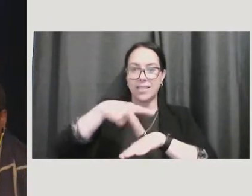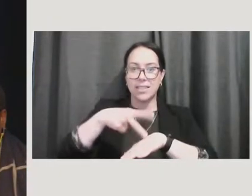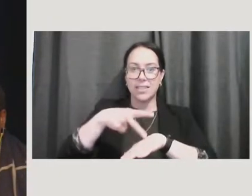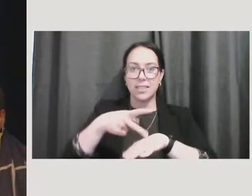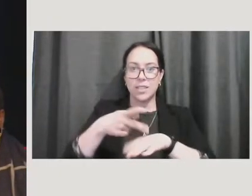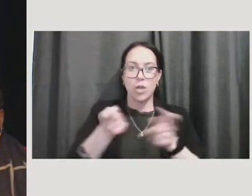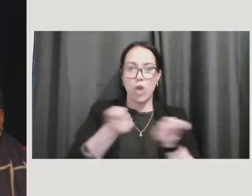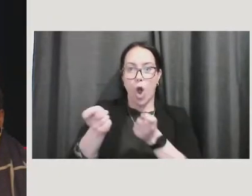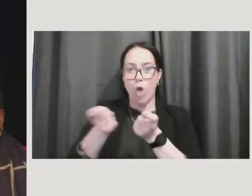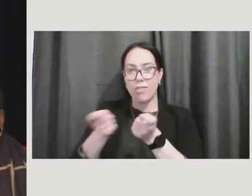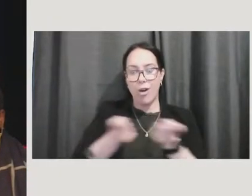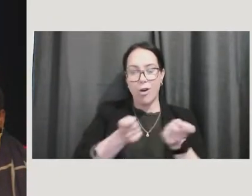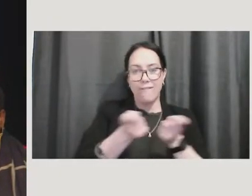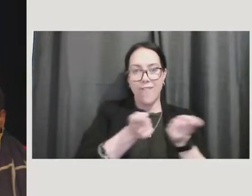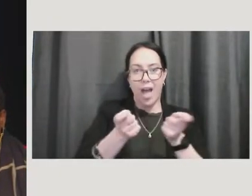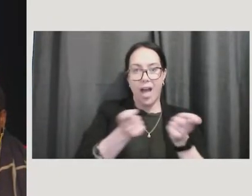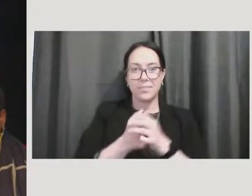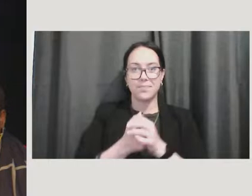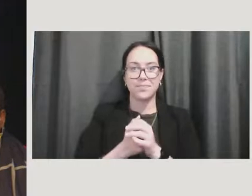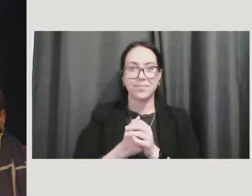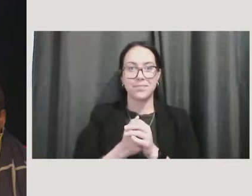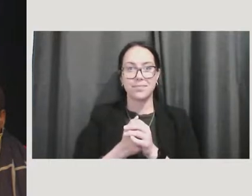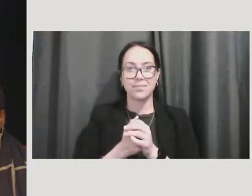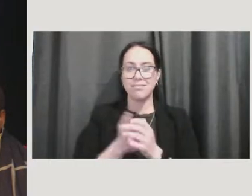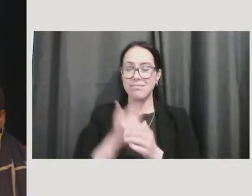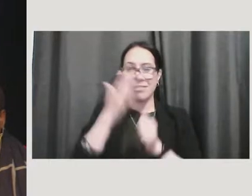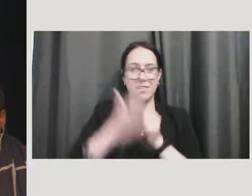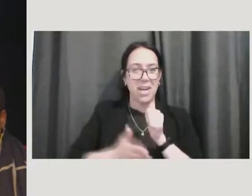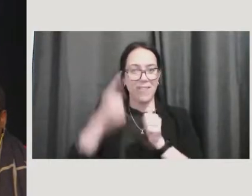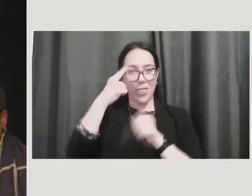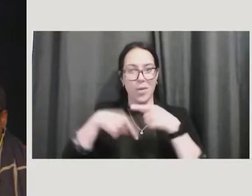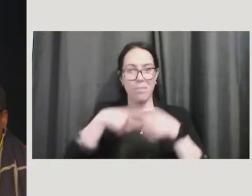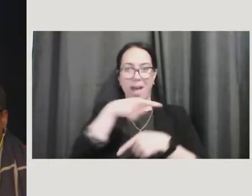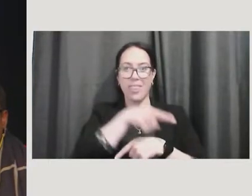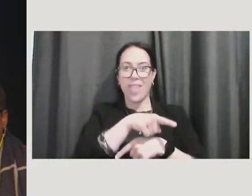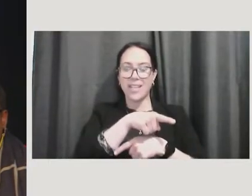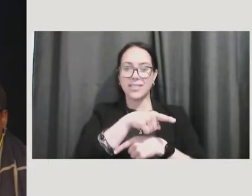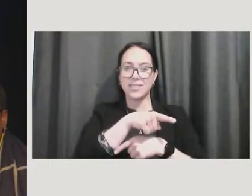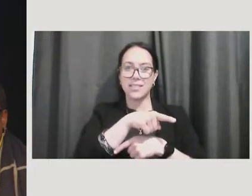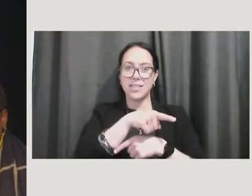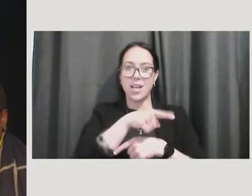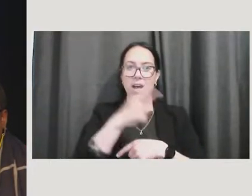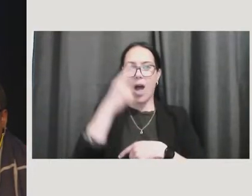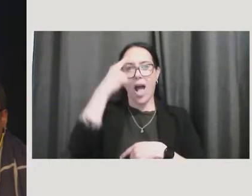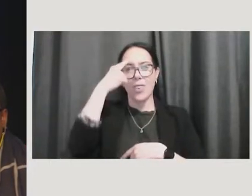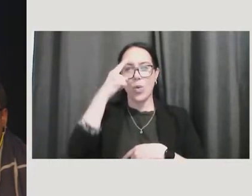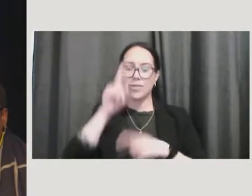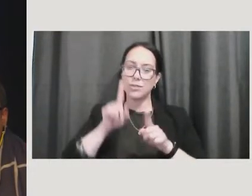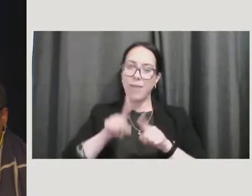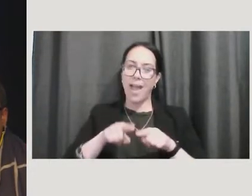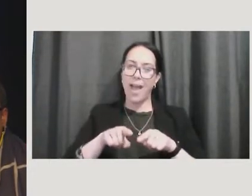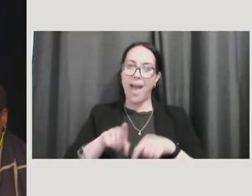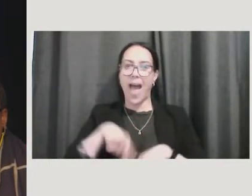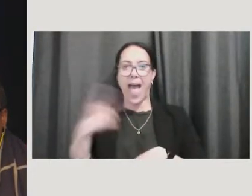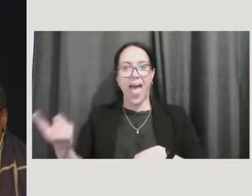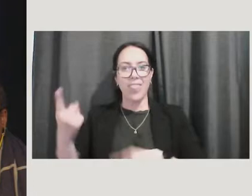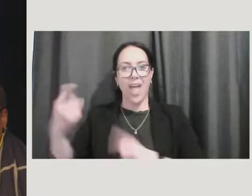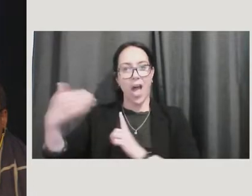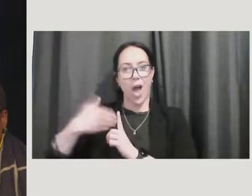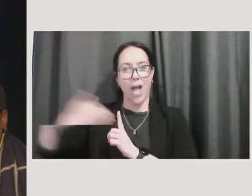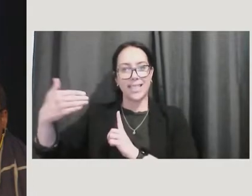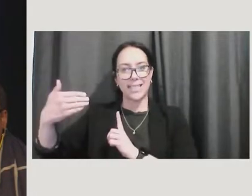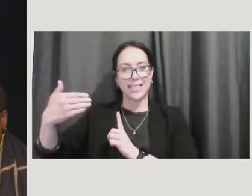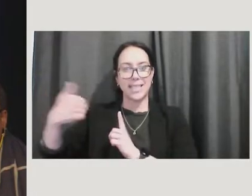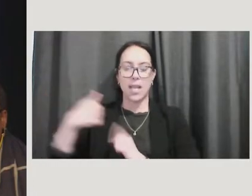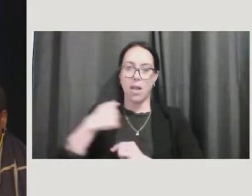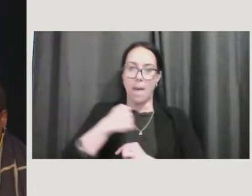that as because it's always been my my other identity my main identity has been